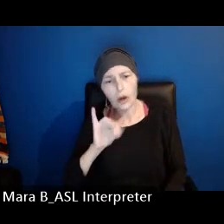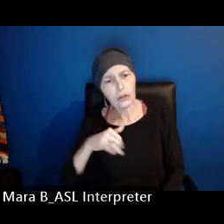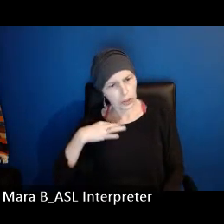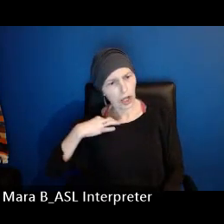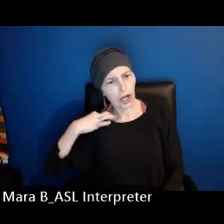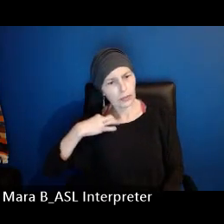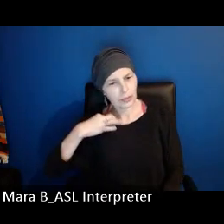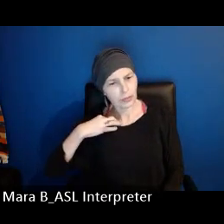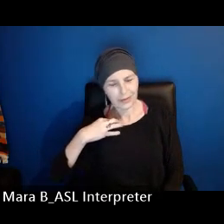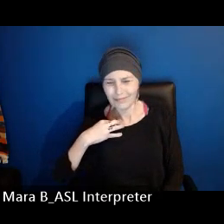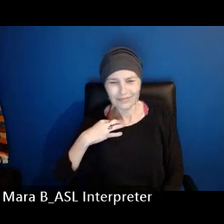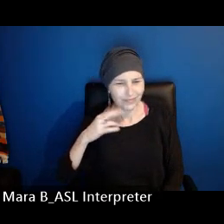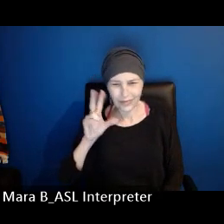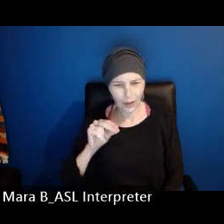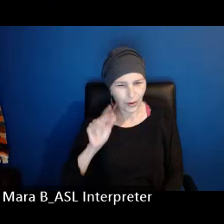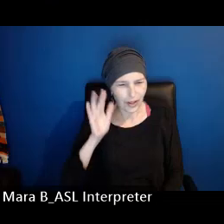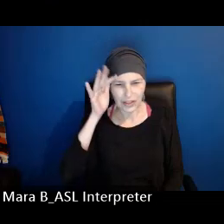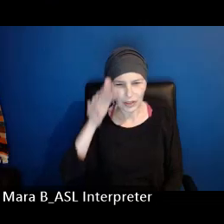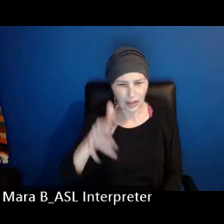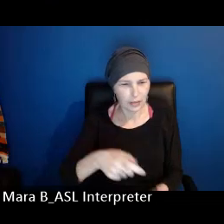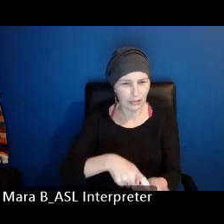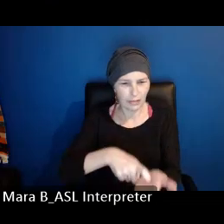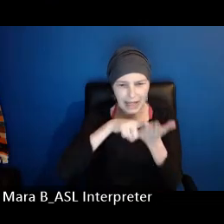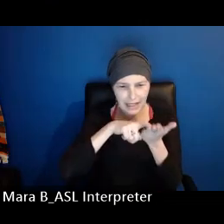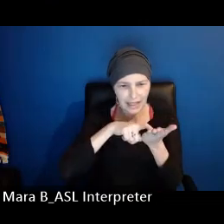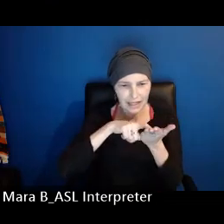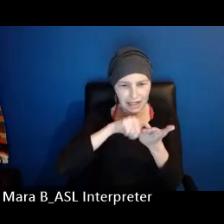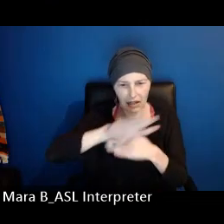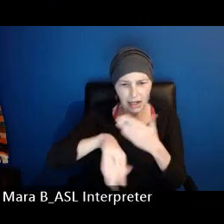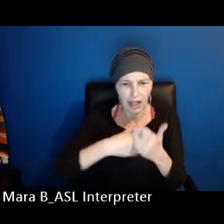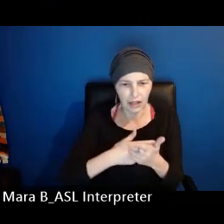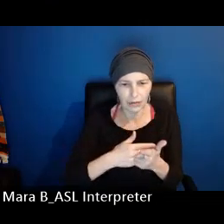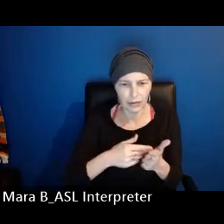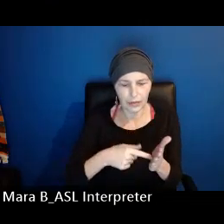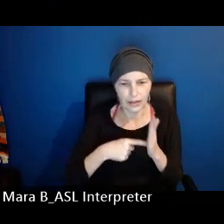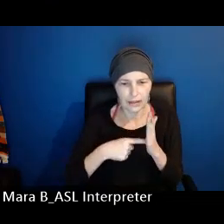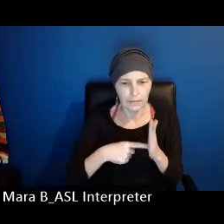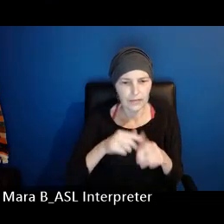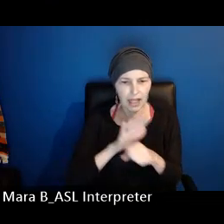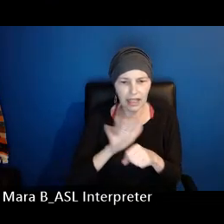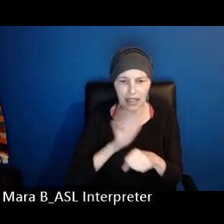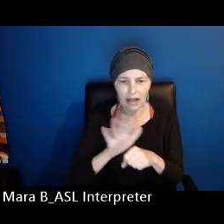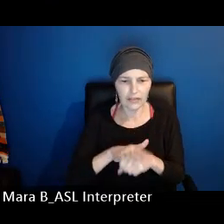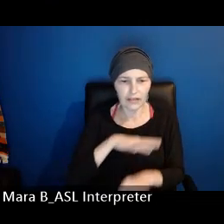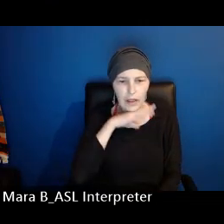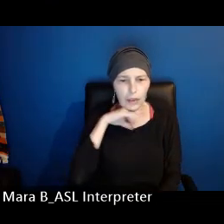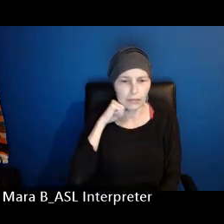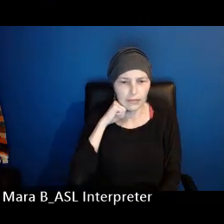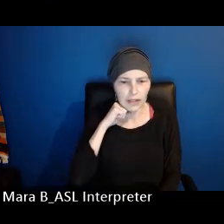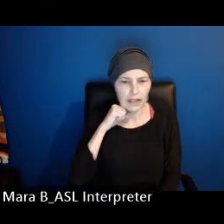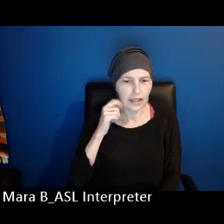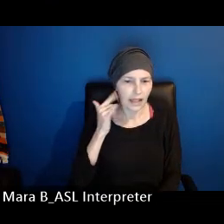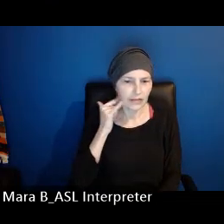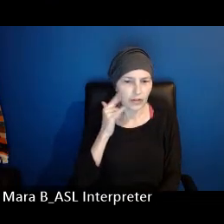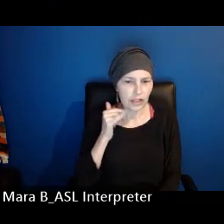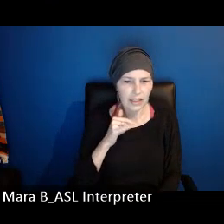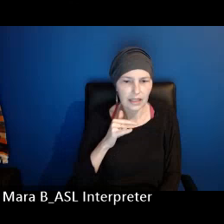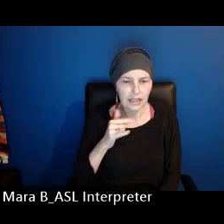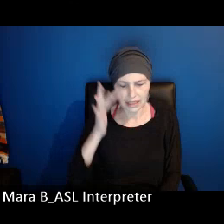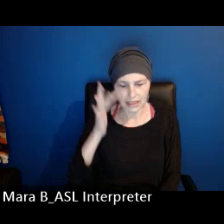optional before it's mandated upon all of us. Enough is enough. Californians are sick of this. Why do you think everybody keeps moving out of